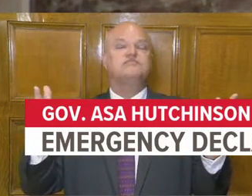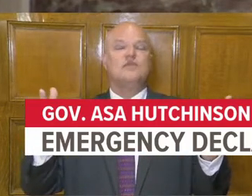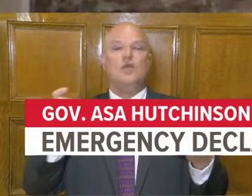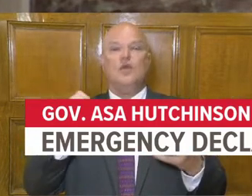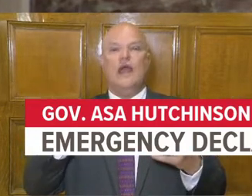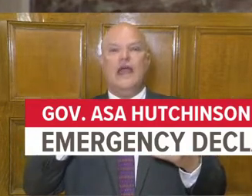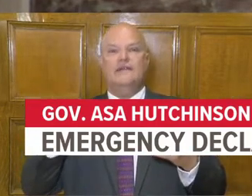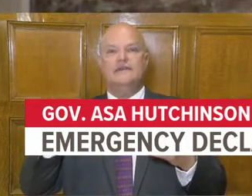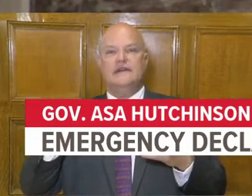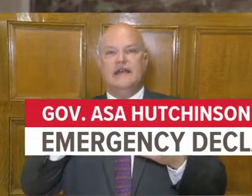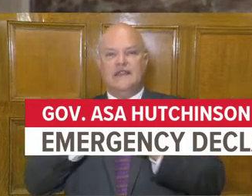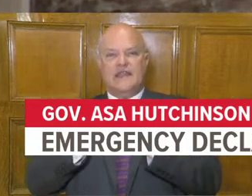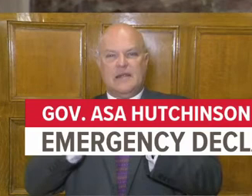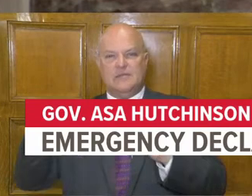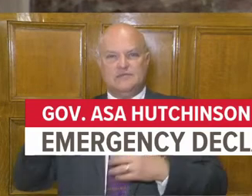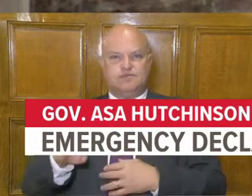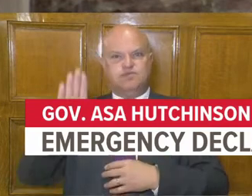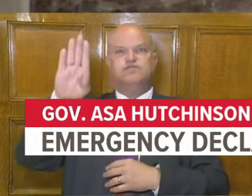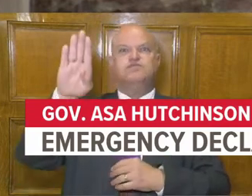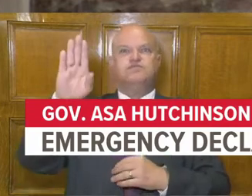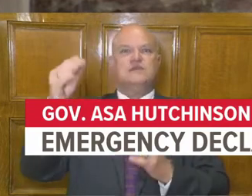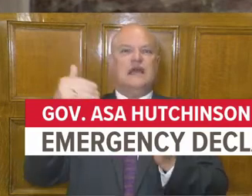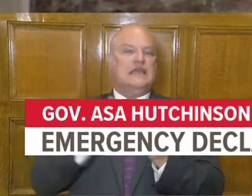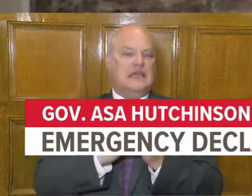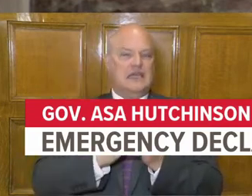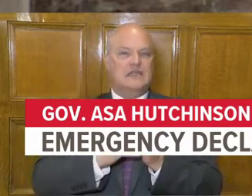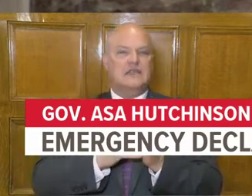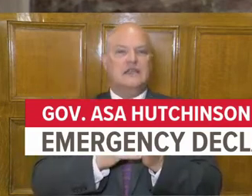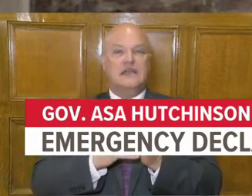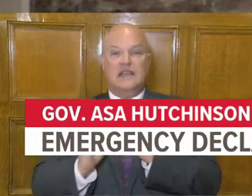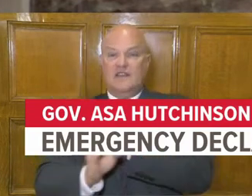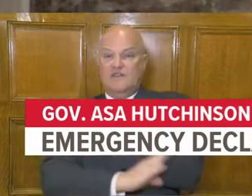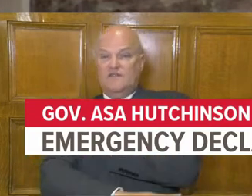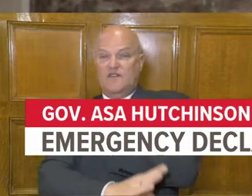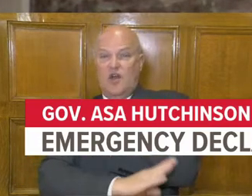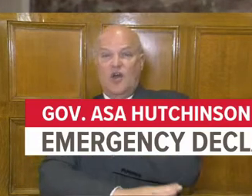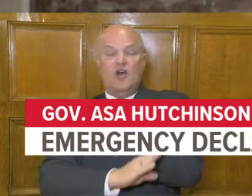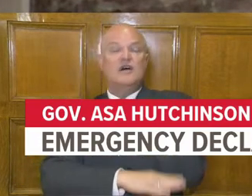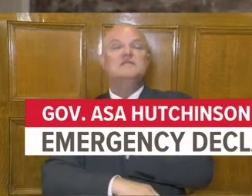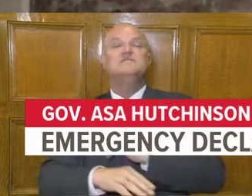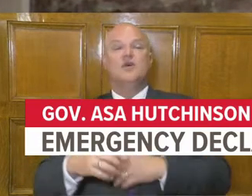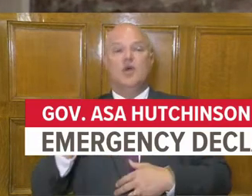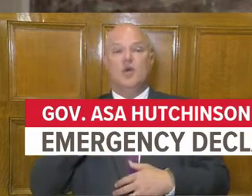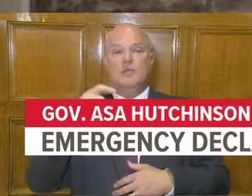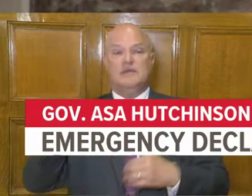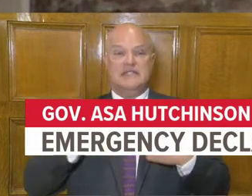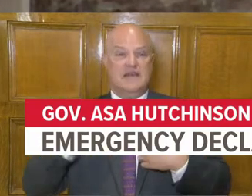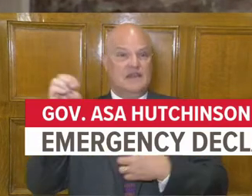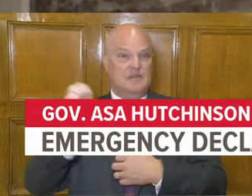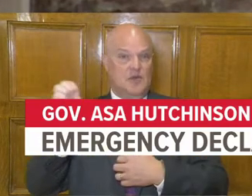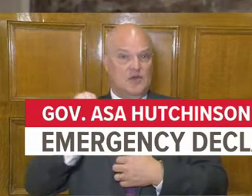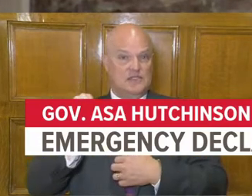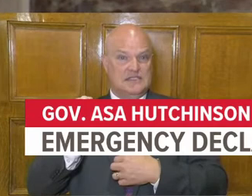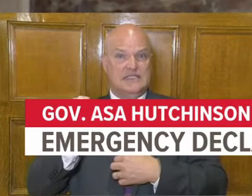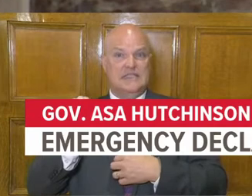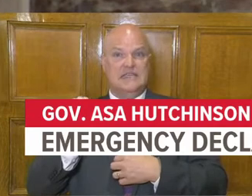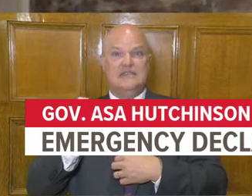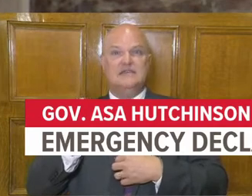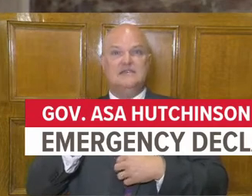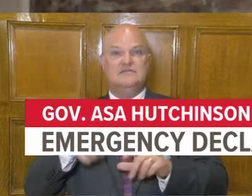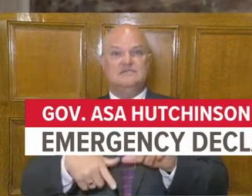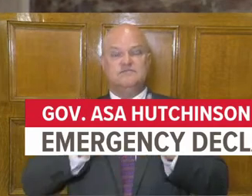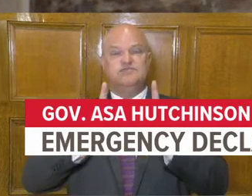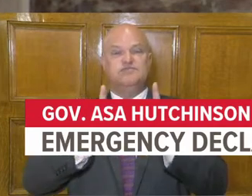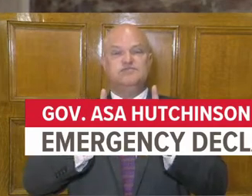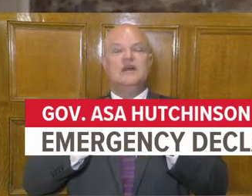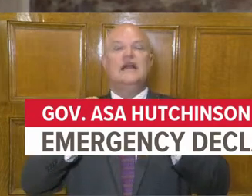a resurge of this COVID-19 in the fall, and we have to have emergency measures in place,